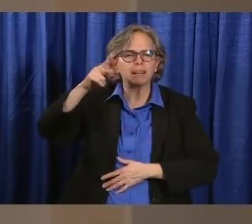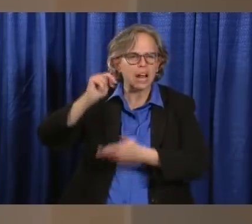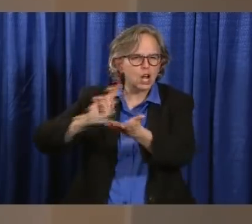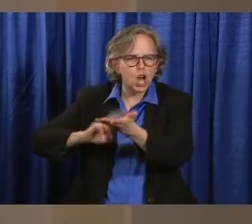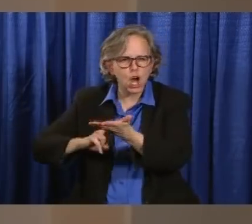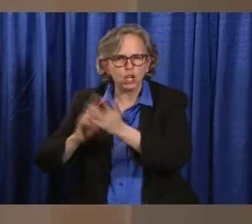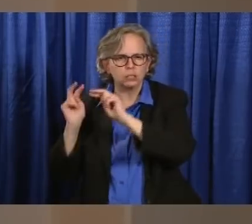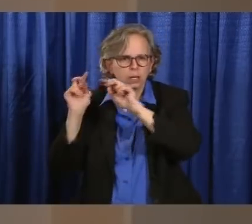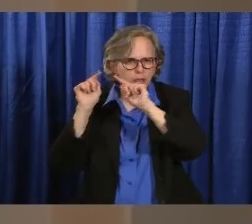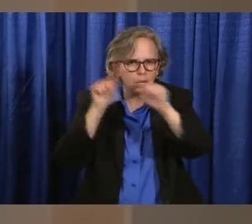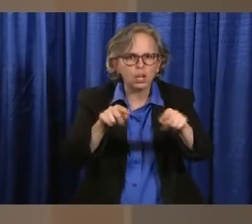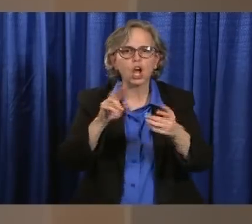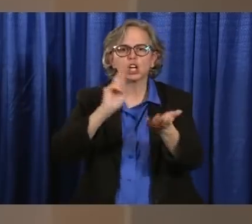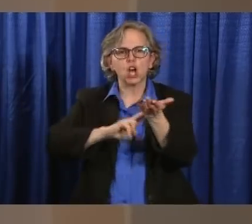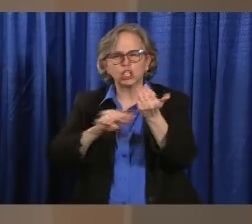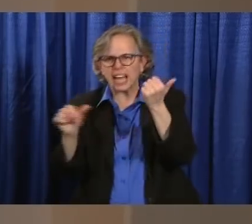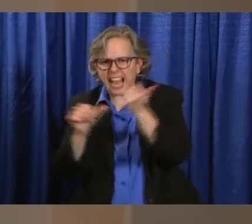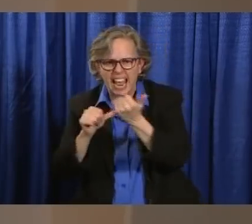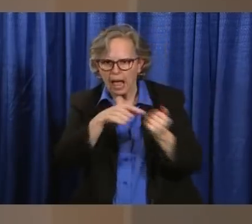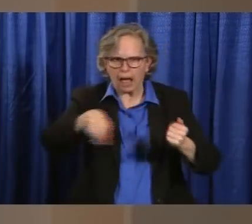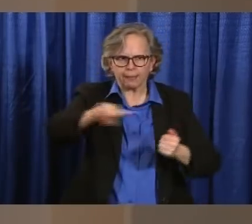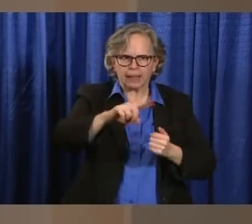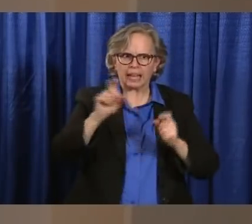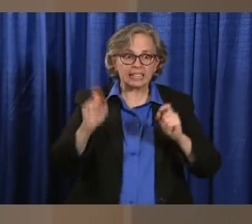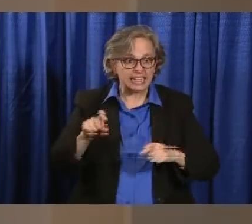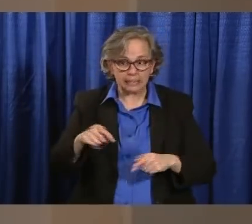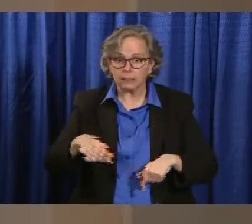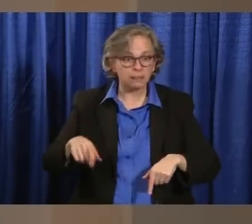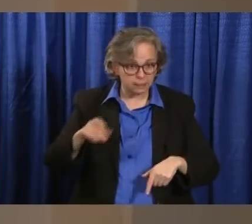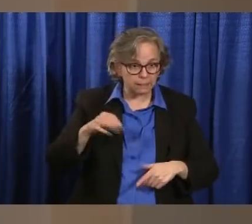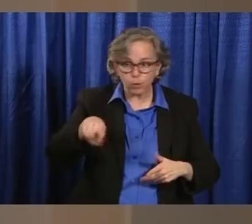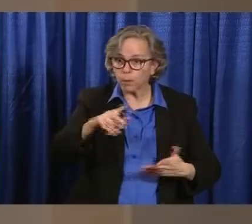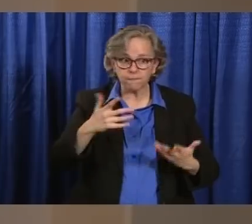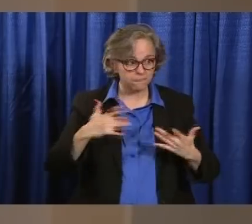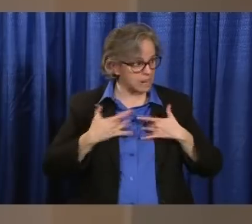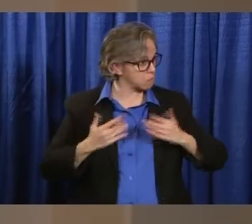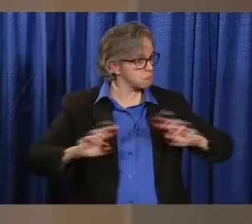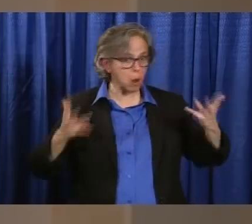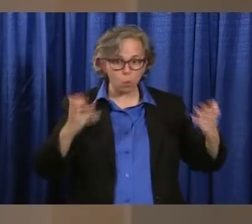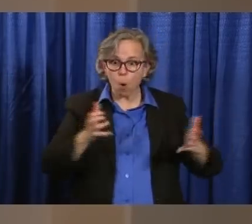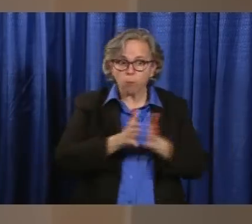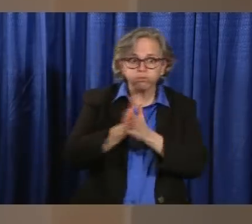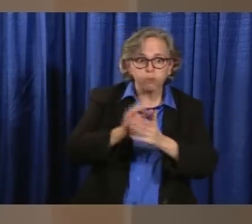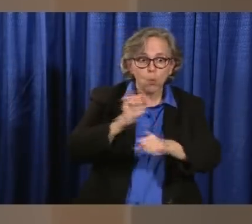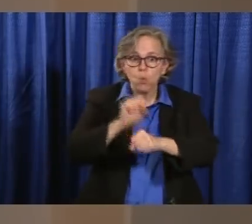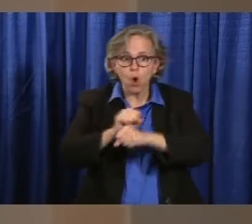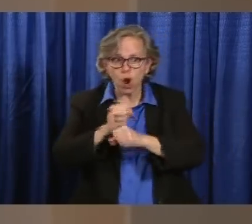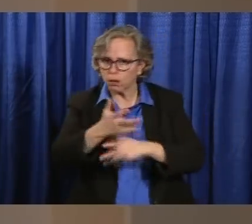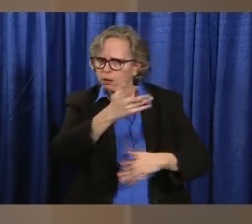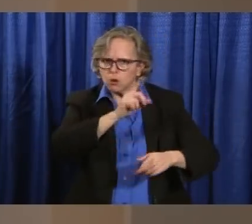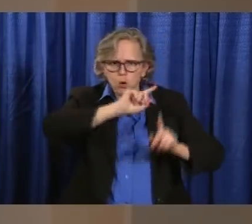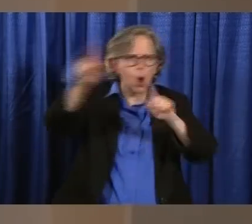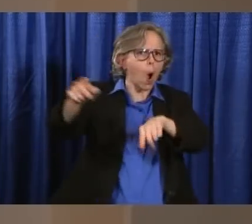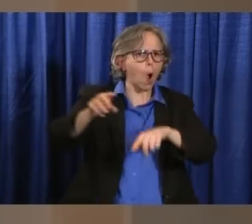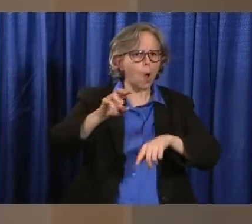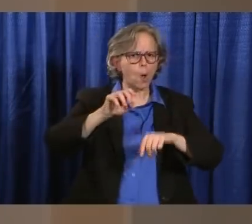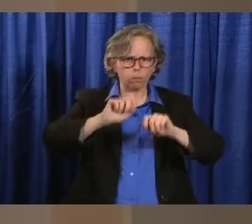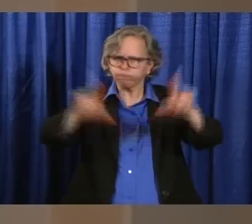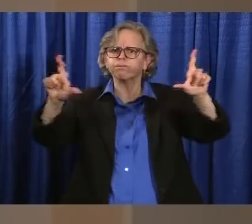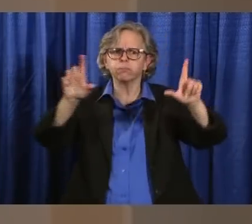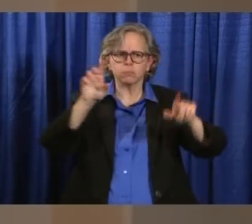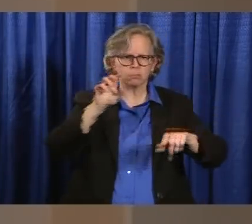all of us. And so if you can help, please go on that website and apply for one of those jobs. And another thing that was brought to my